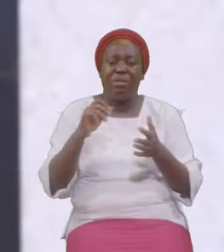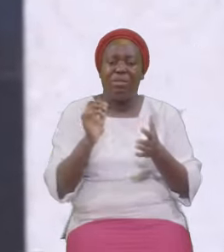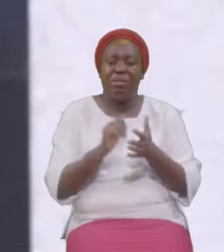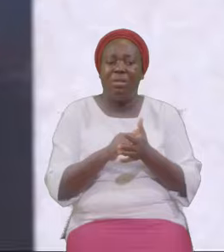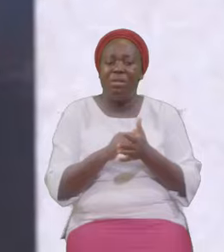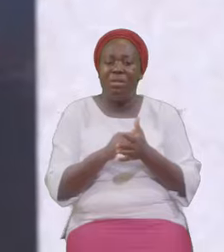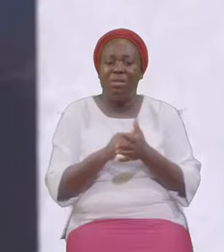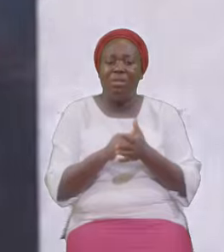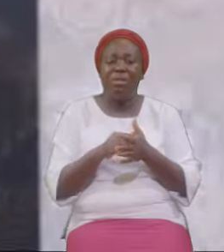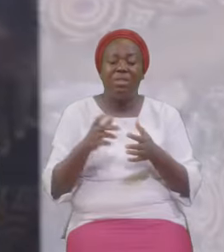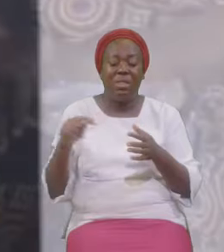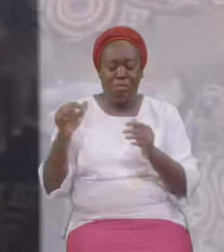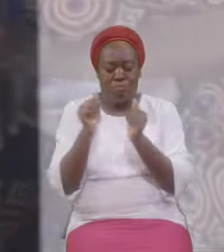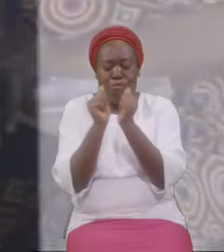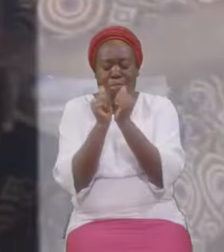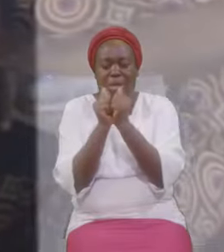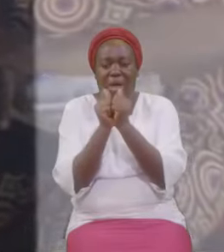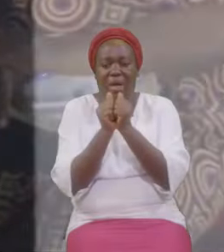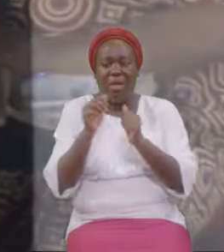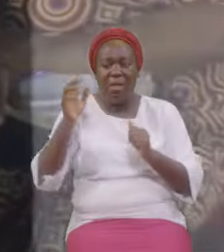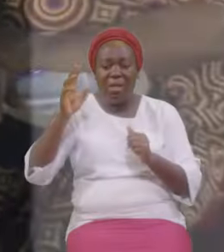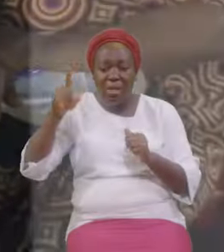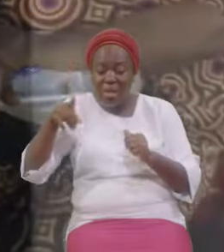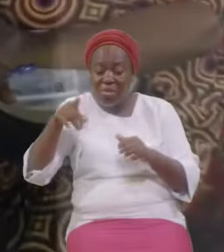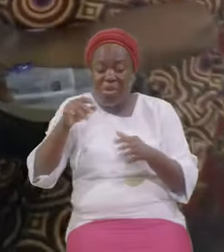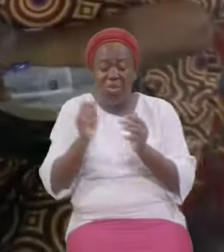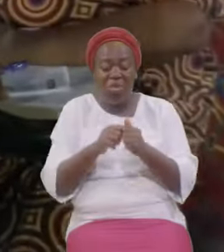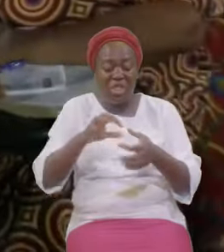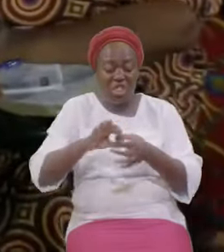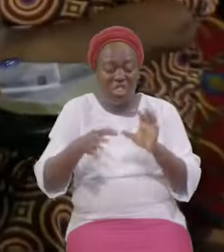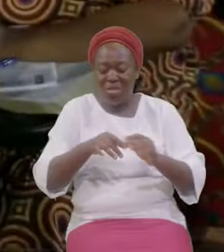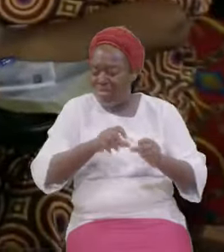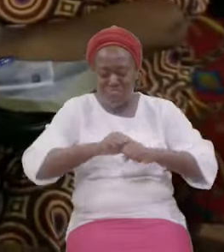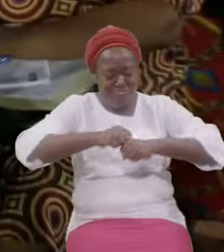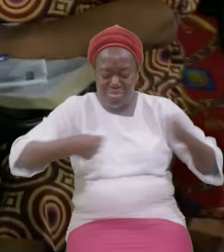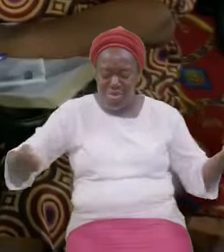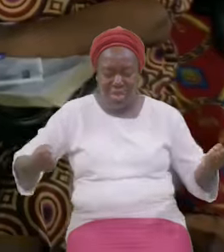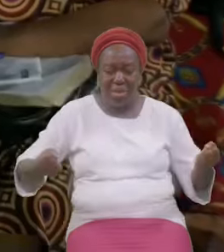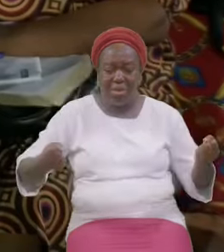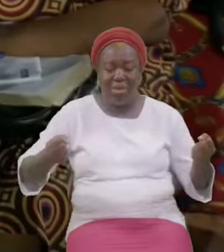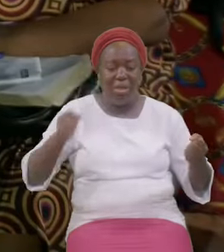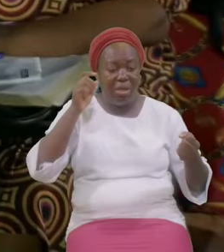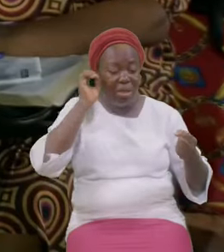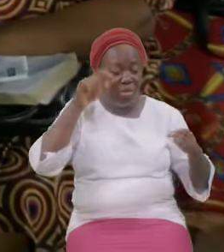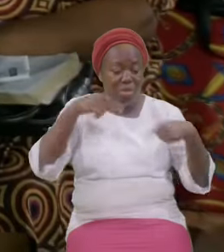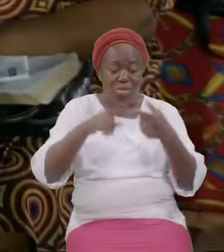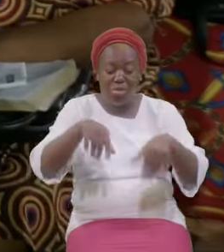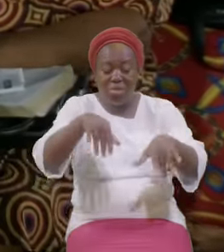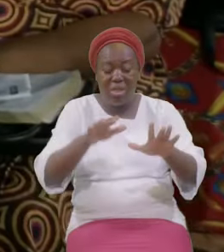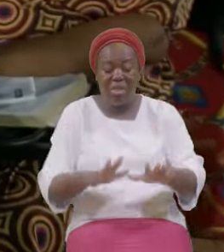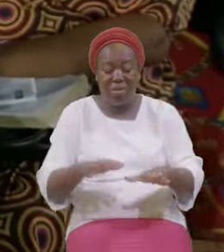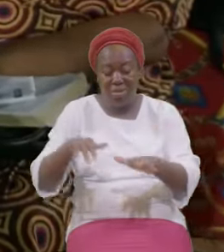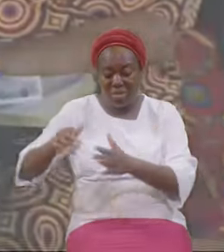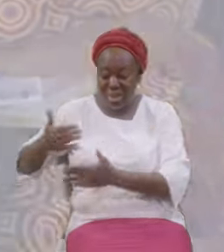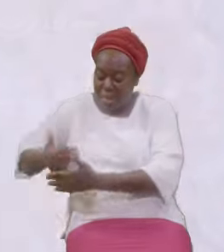bind him with chain, he'll break the chain. He'll go to the graveside. He will cut himself.